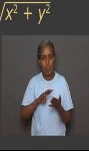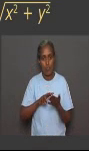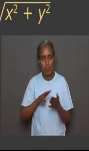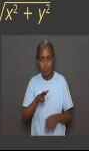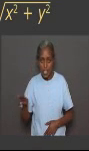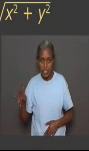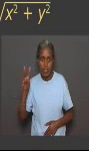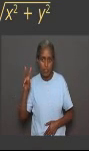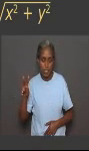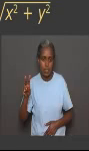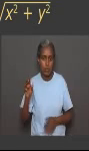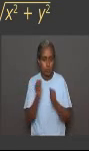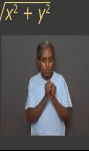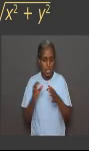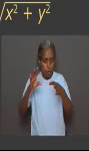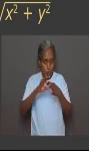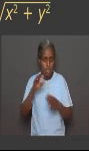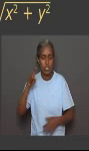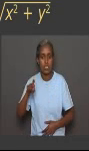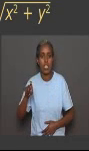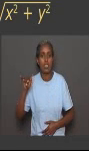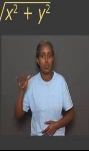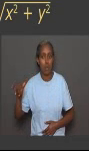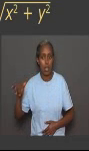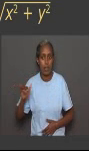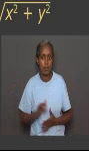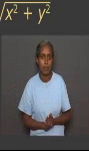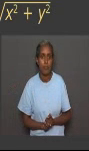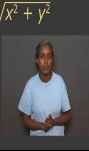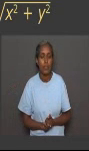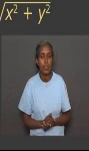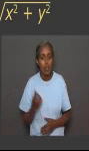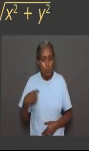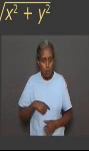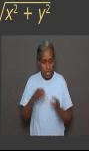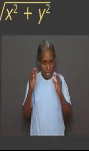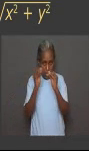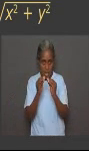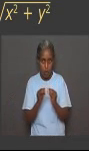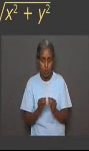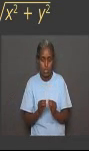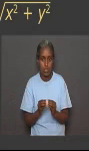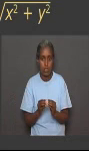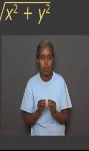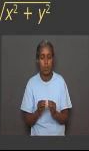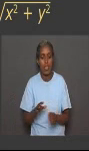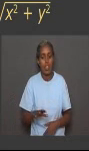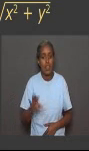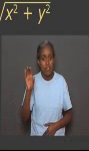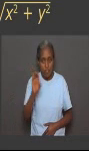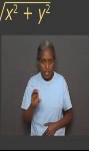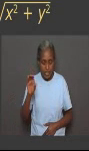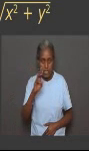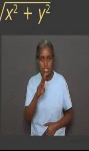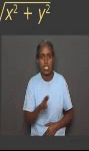with coordinates x, y, we calculate it by finding the square